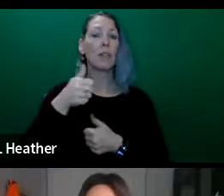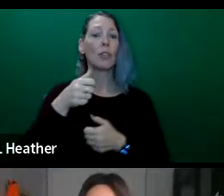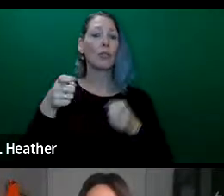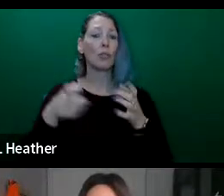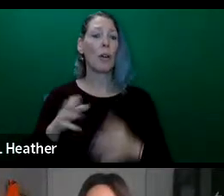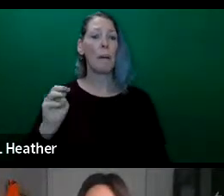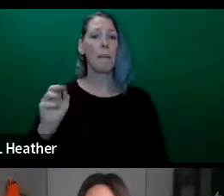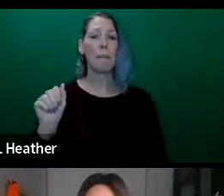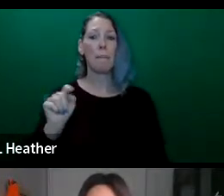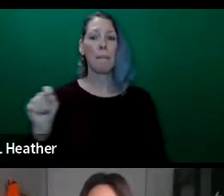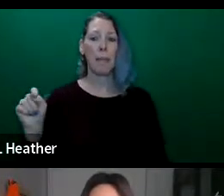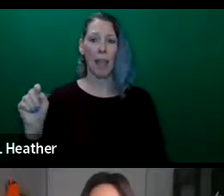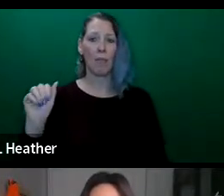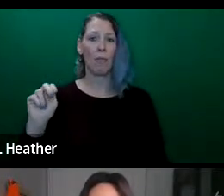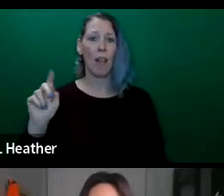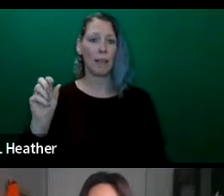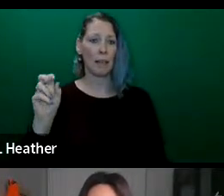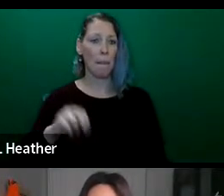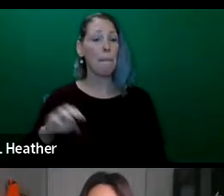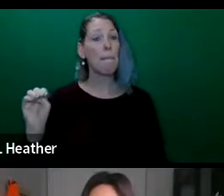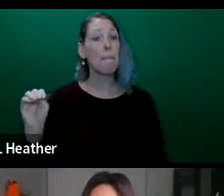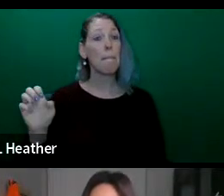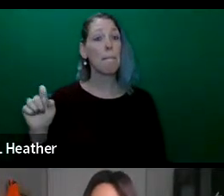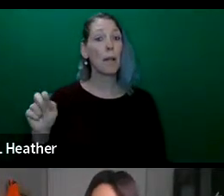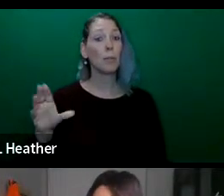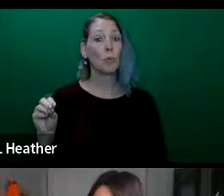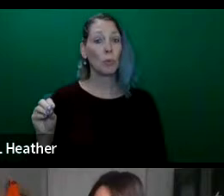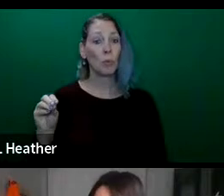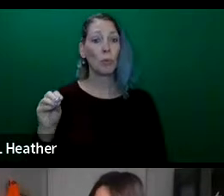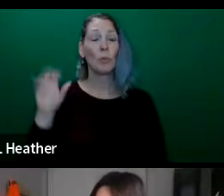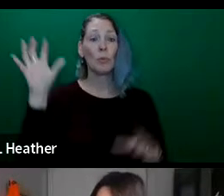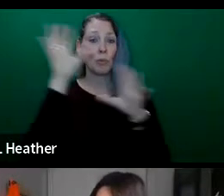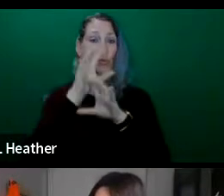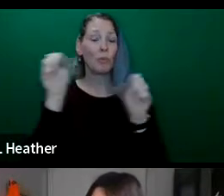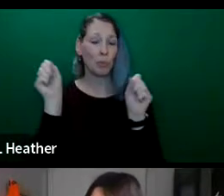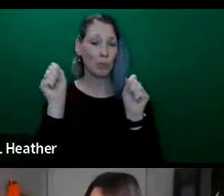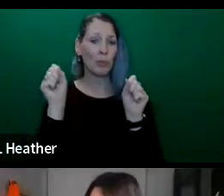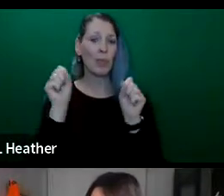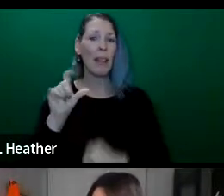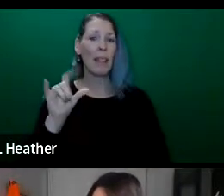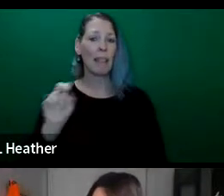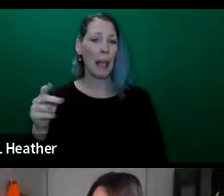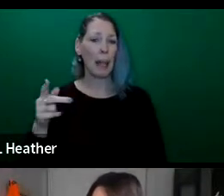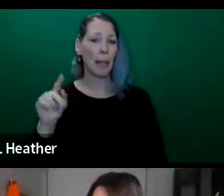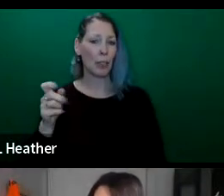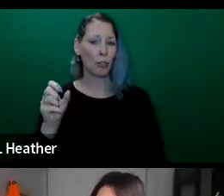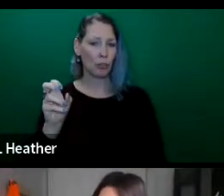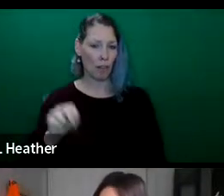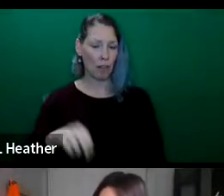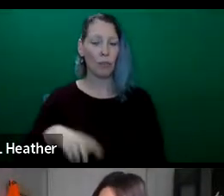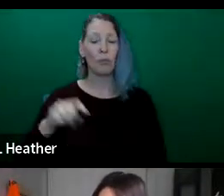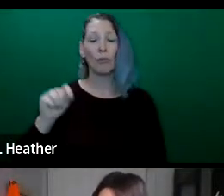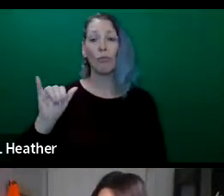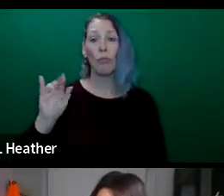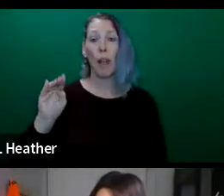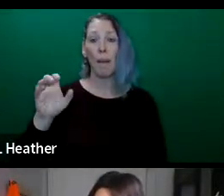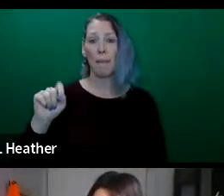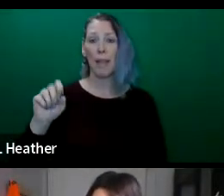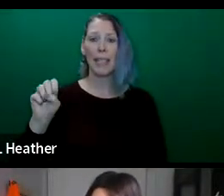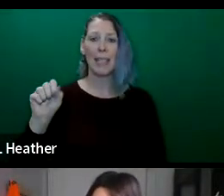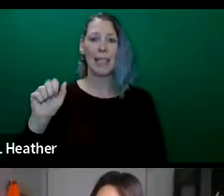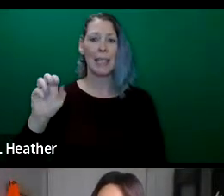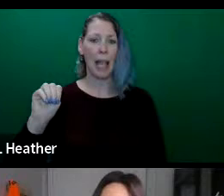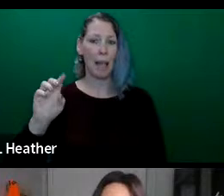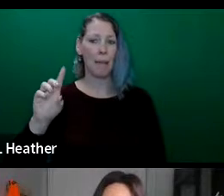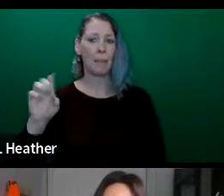Matt Ransom. From Metro, we have Metro Council President Lynn Peterson. From TriMet, we have General Manager Sam Dessou. From